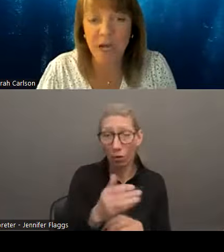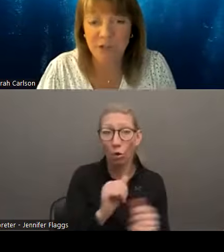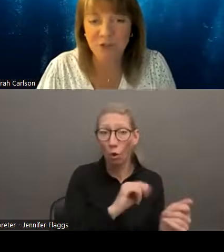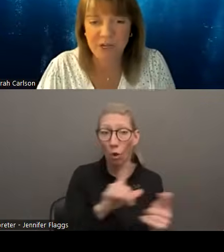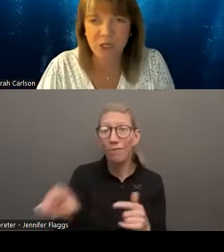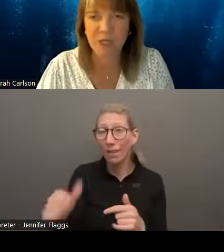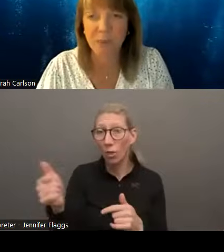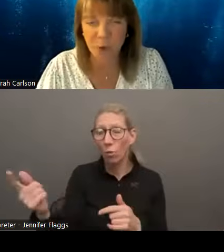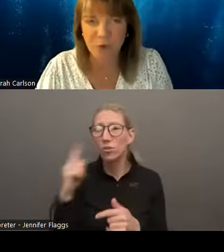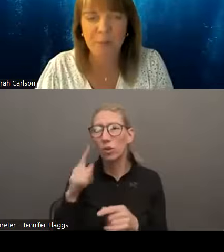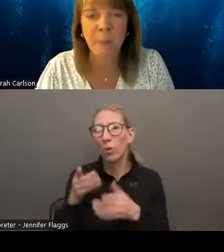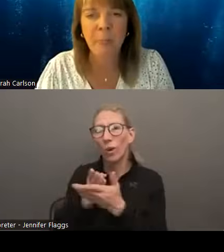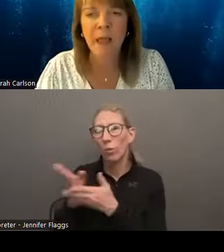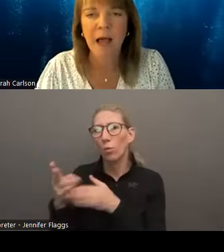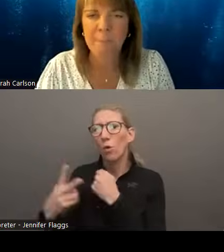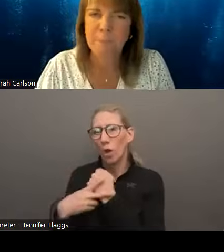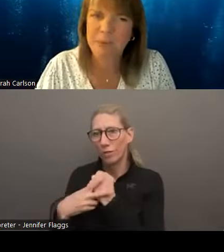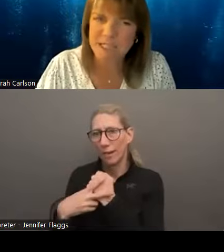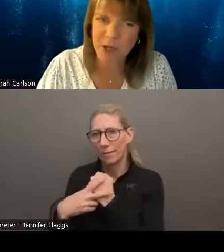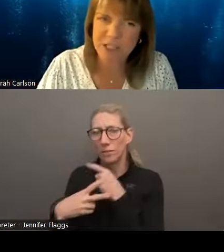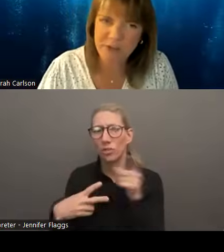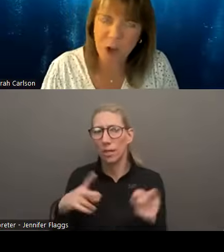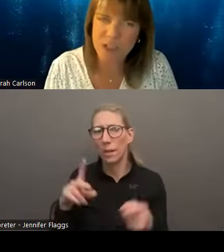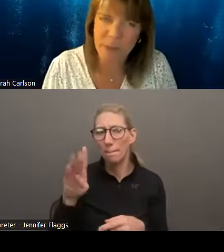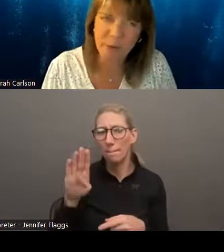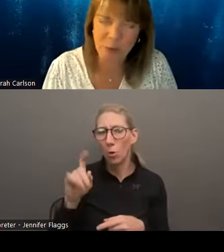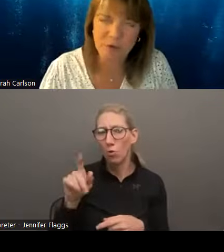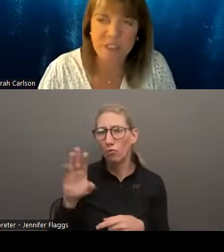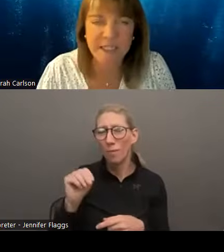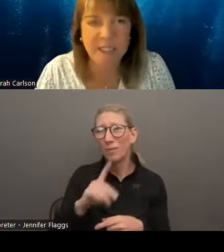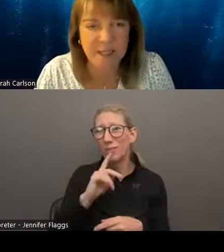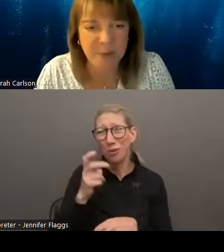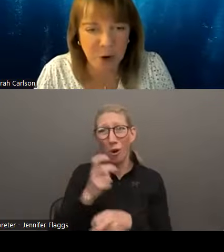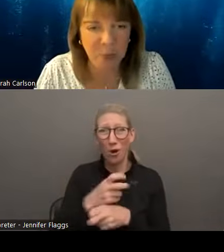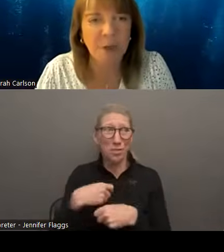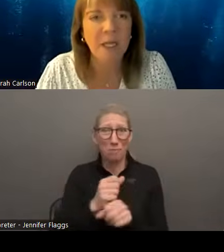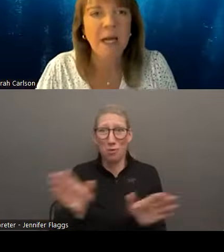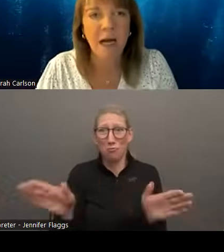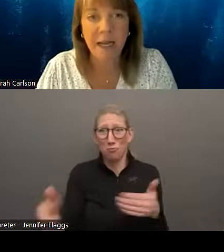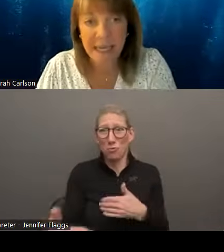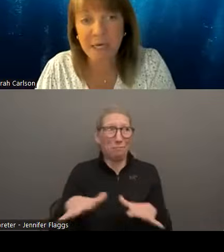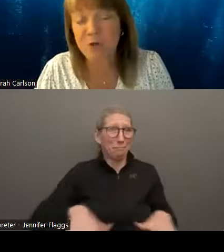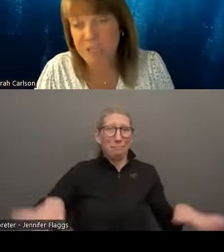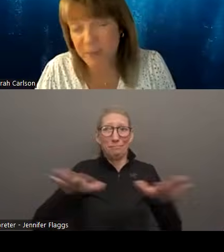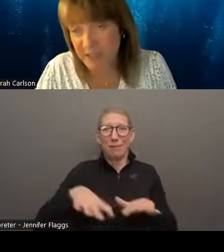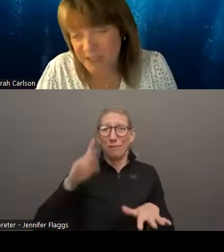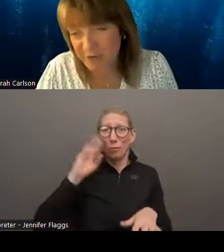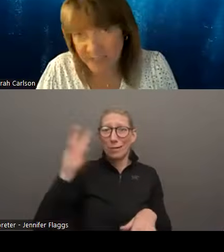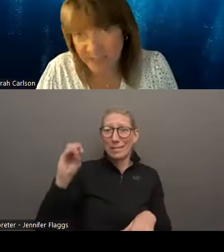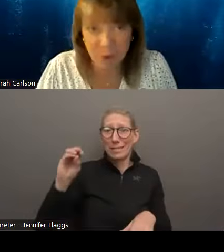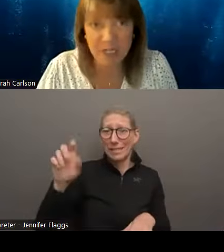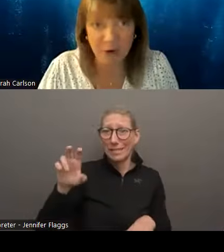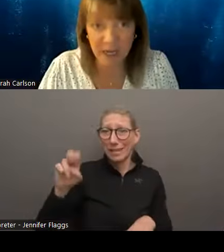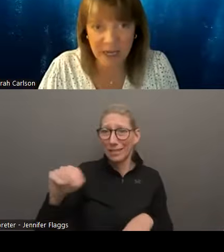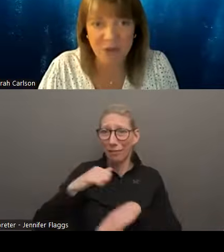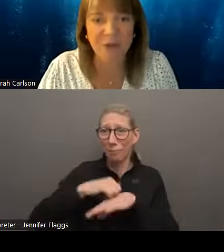undergoing conservation in Bodrum, but it's a little difficult to make room for 60 tons of marble in a museum that is in fact